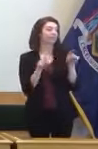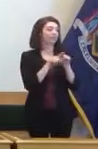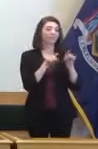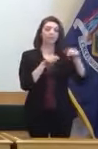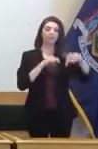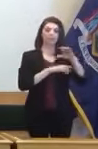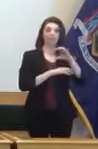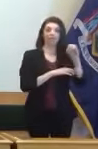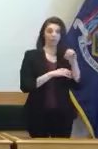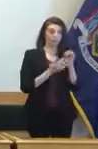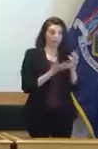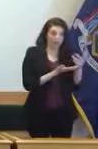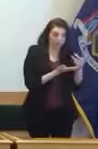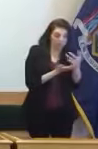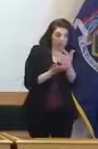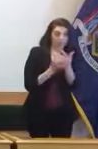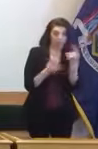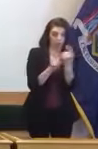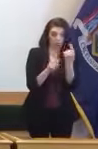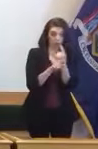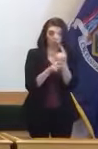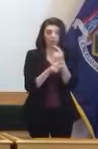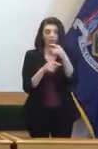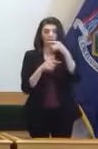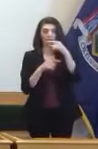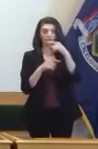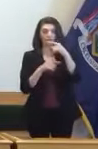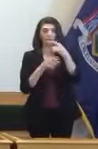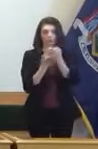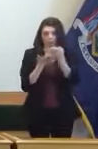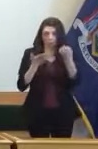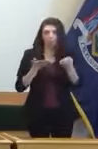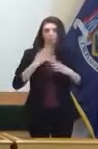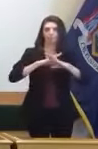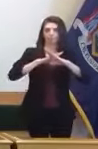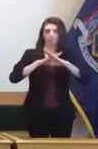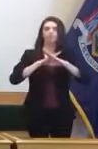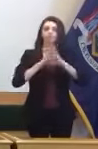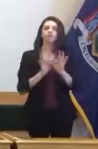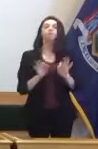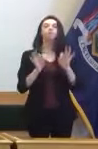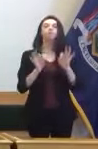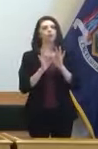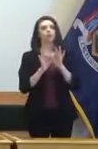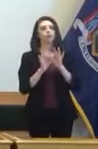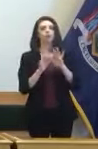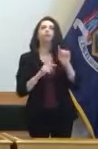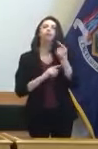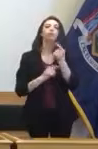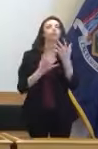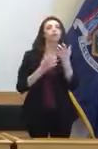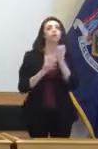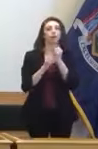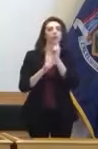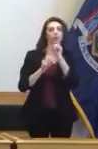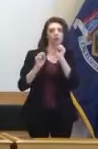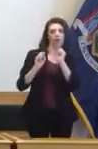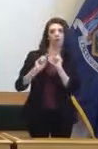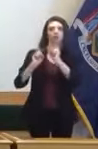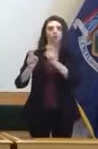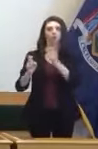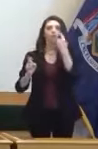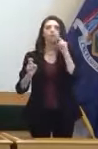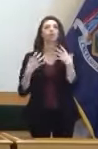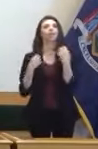priority. The county supplies PPE to frontline first responders and healthcare workers as we receive it from the